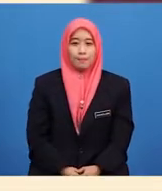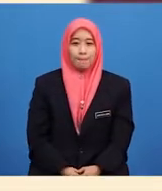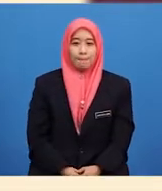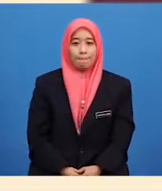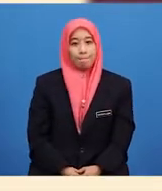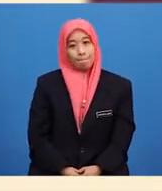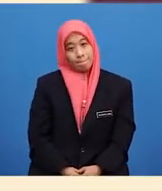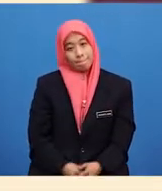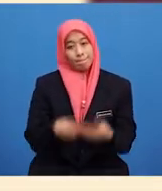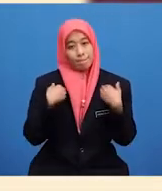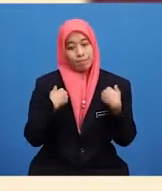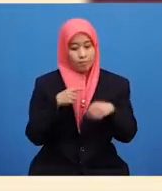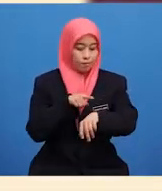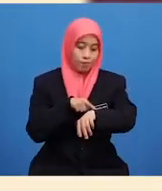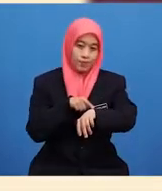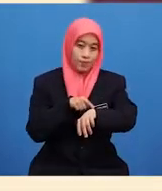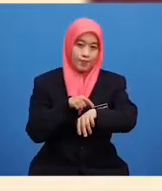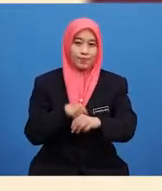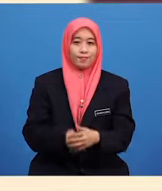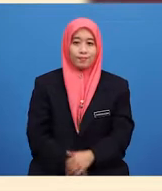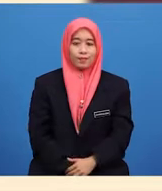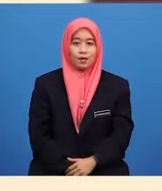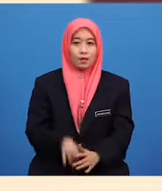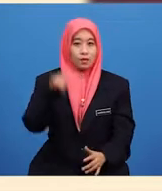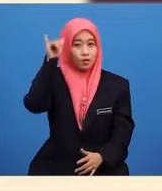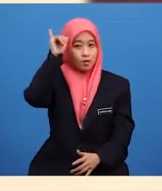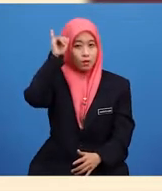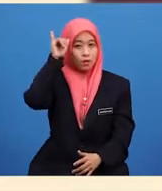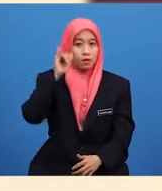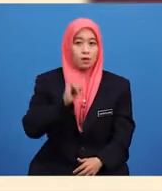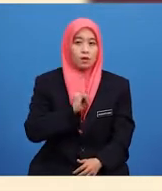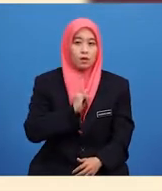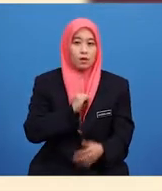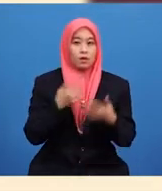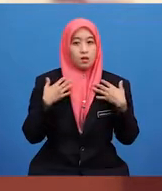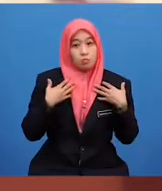Yolo, I'm afraid we have reached the end of the episode.